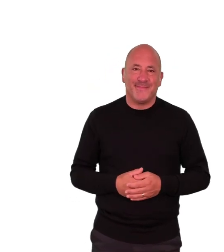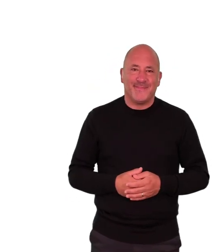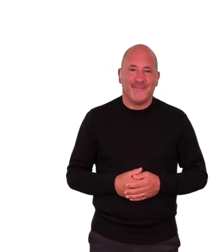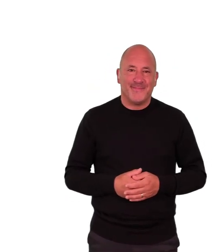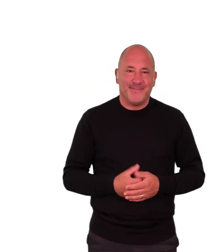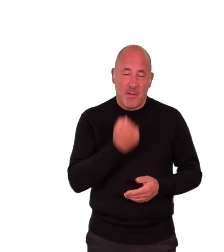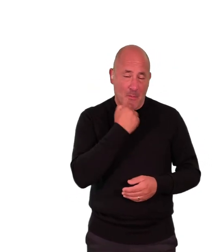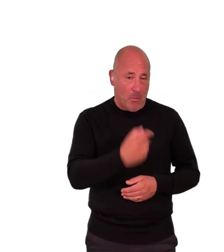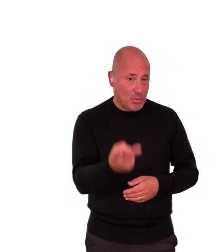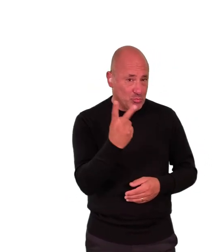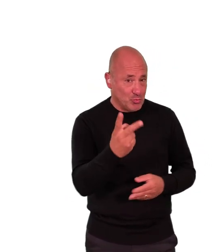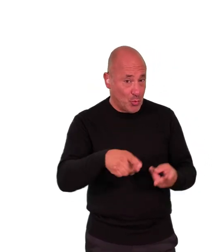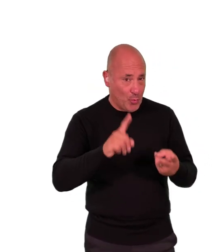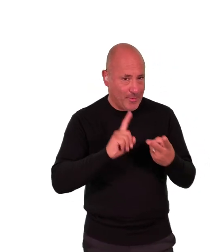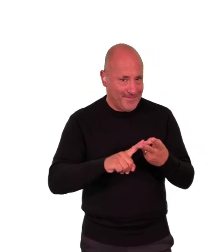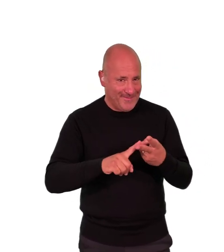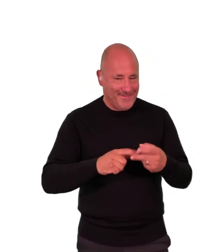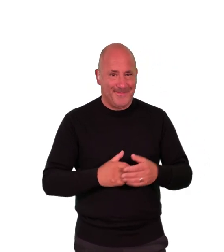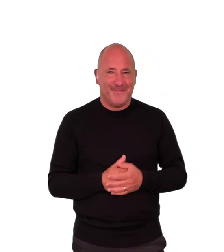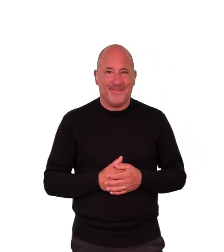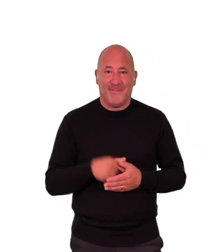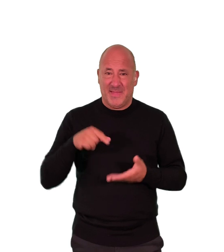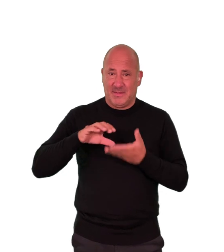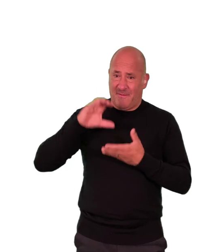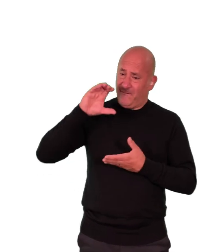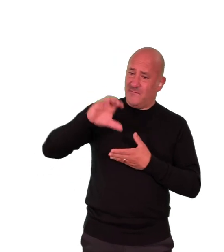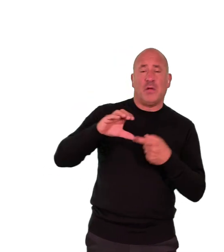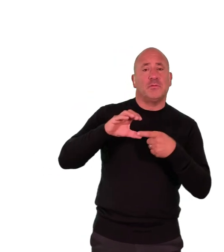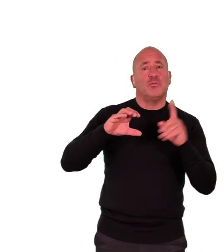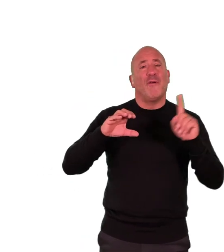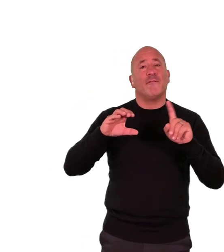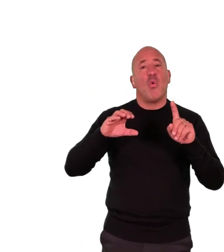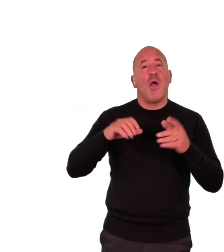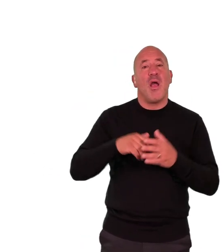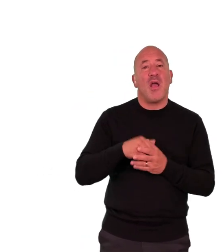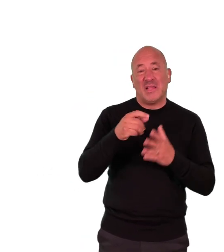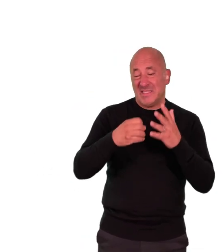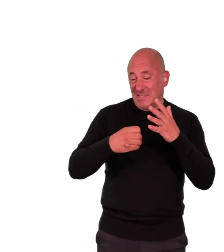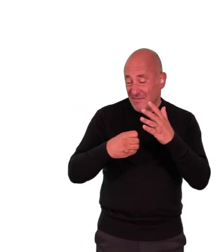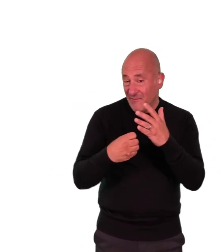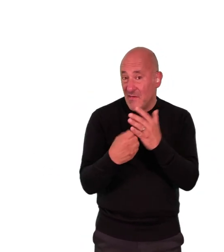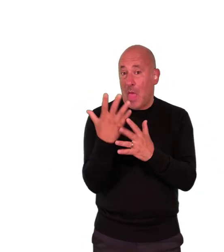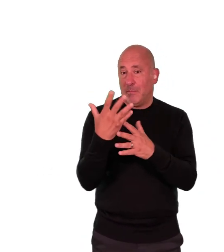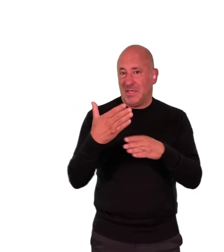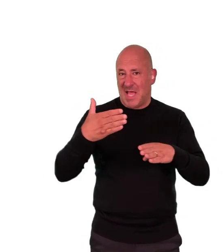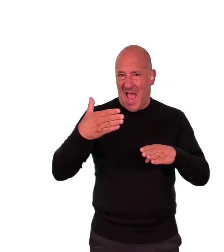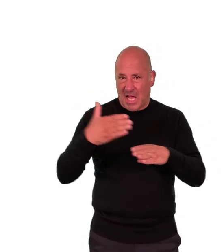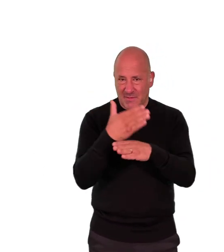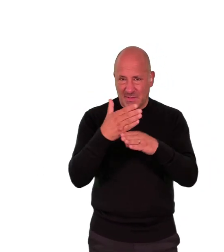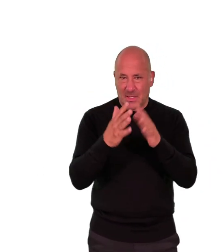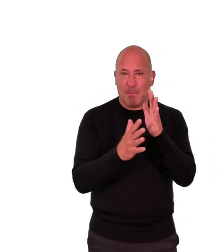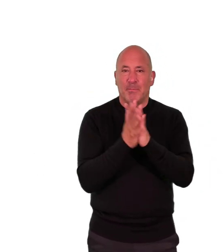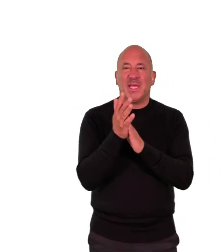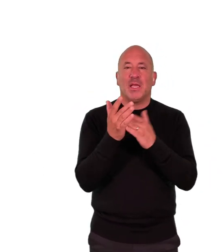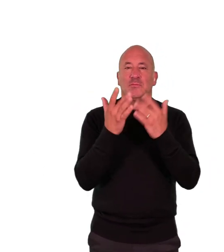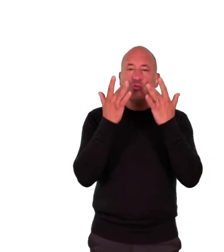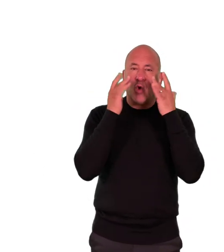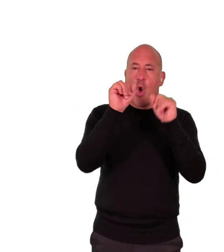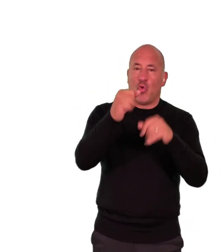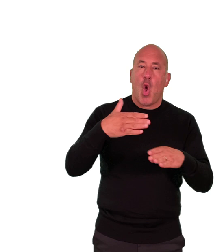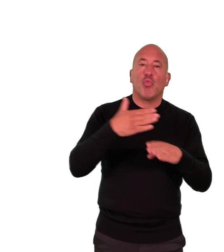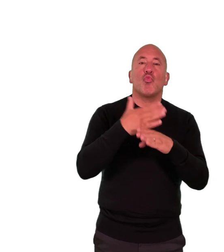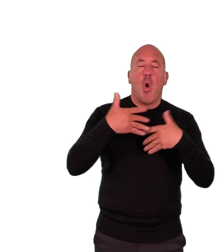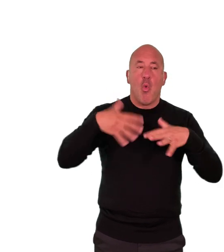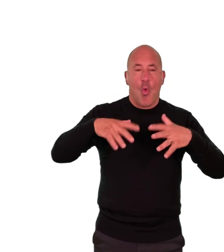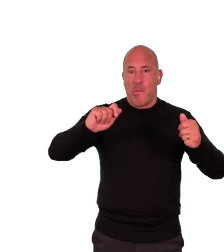real shift in your practice. The purpose of the fund is to support bold, ambitious change that has a realistic